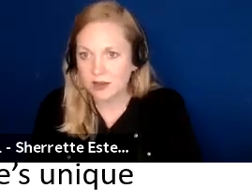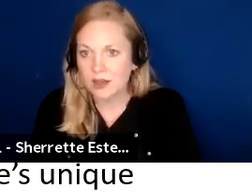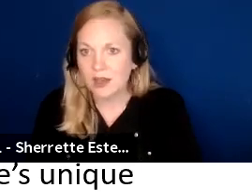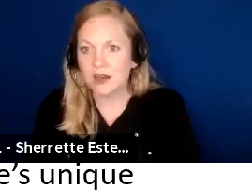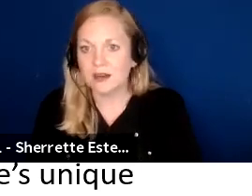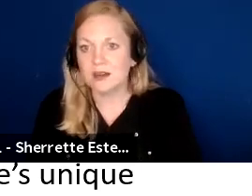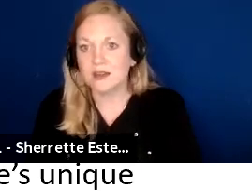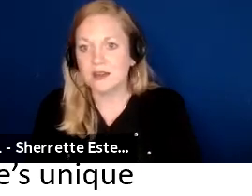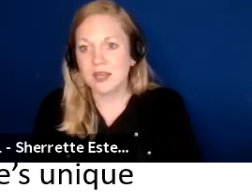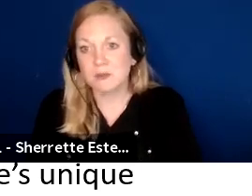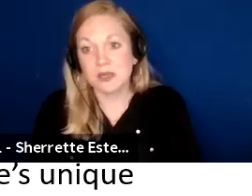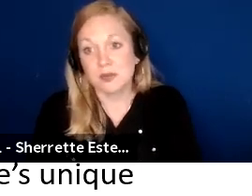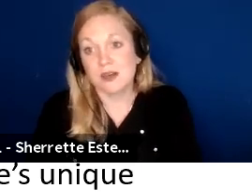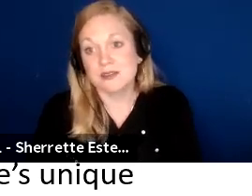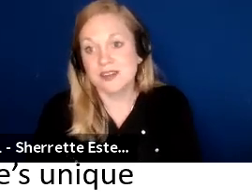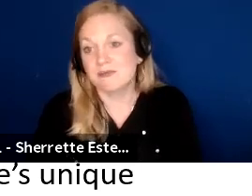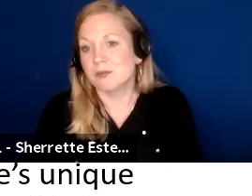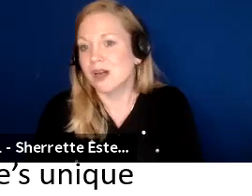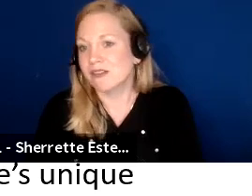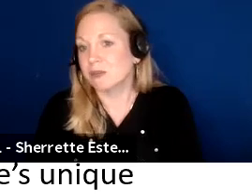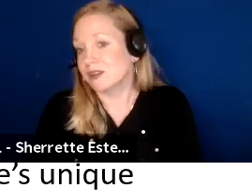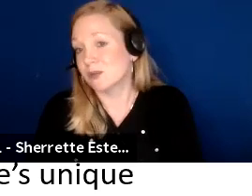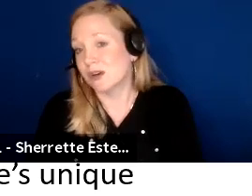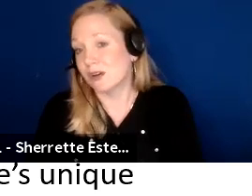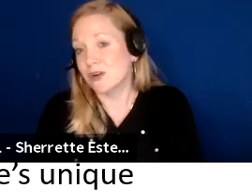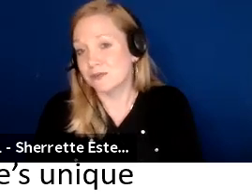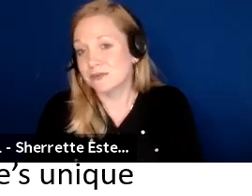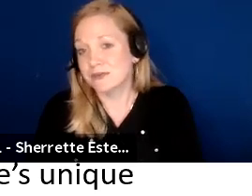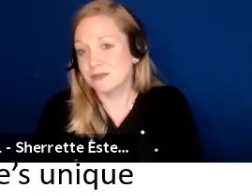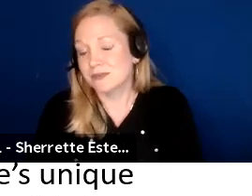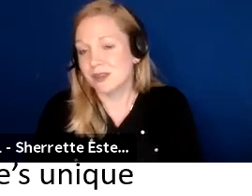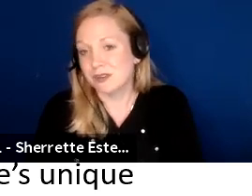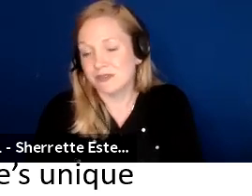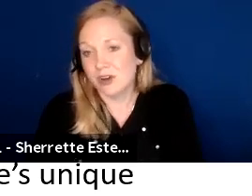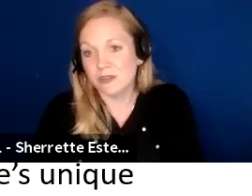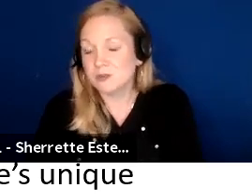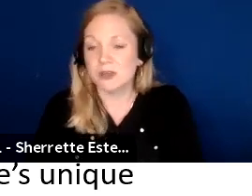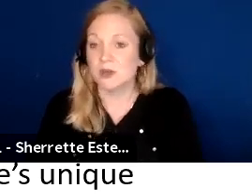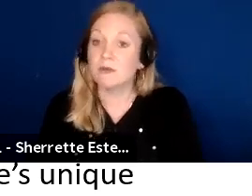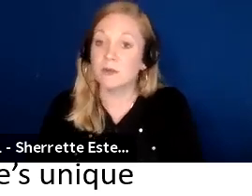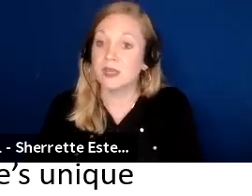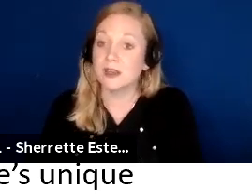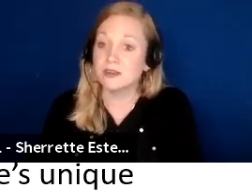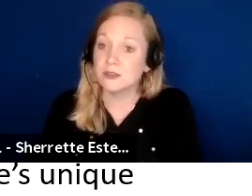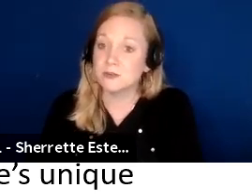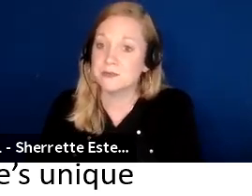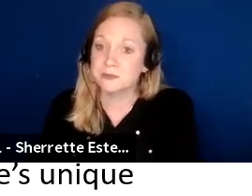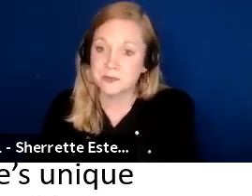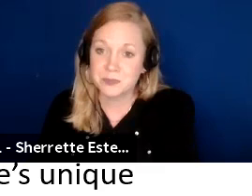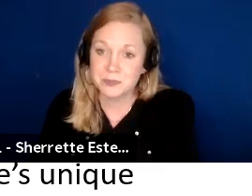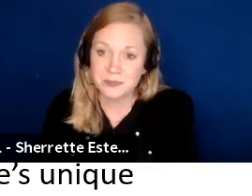University. And that being because deaf people have a place that we call home. And we've called this place home for many